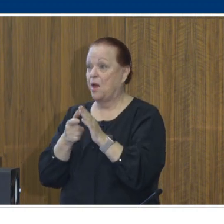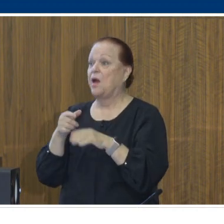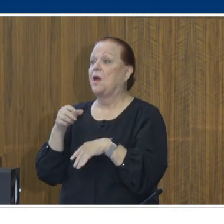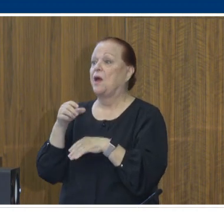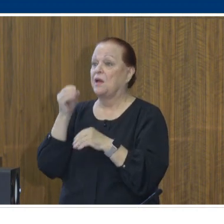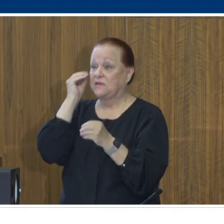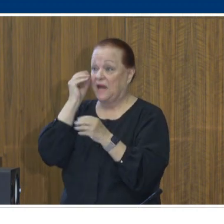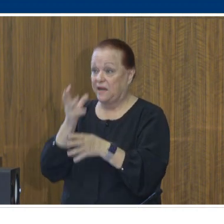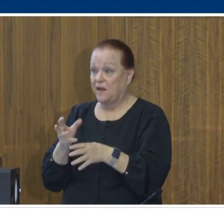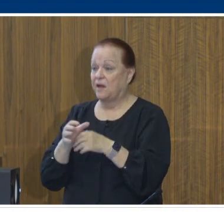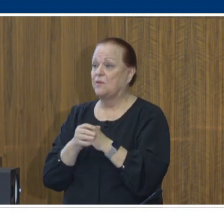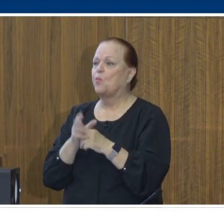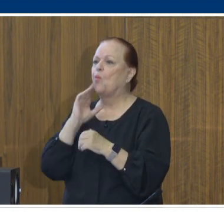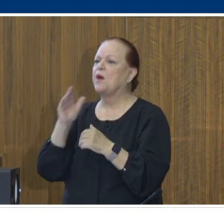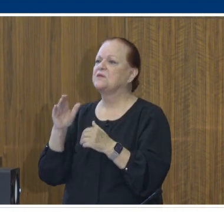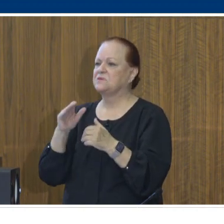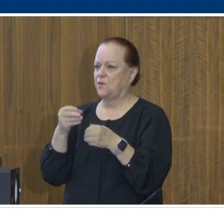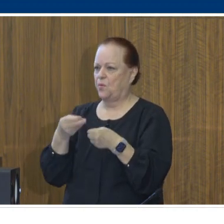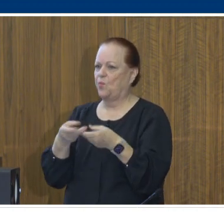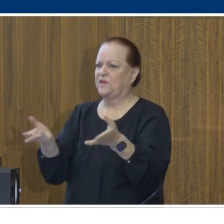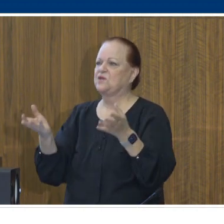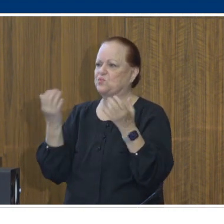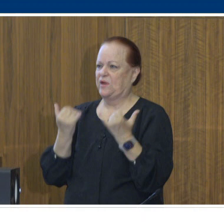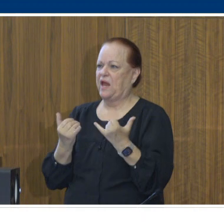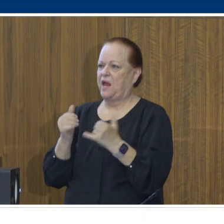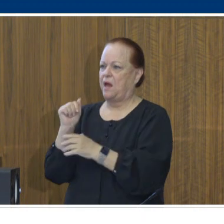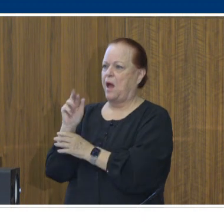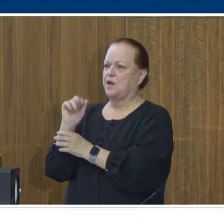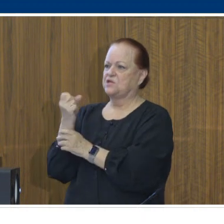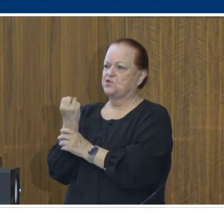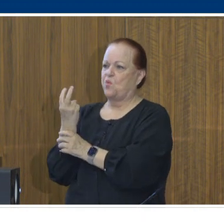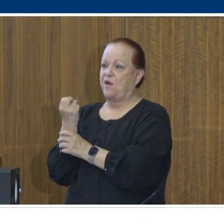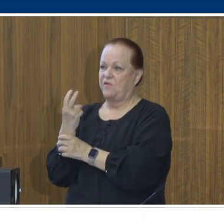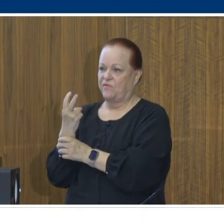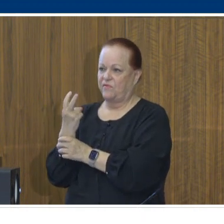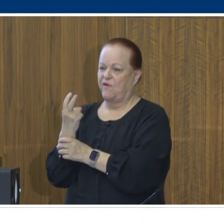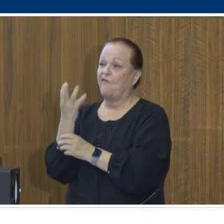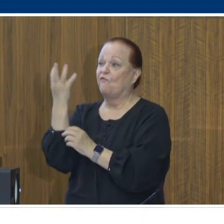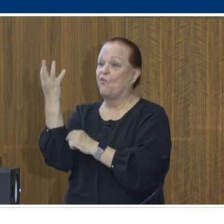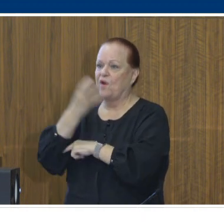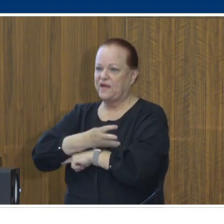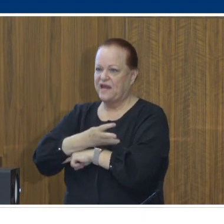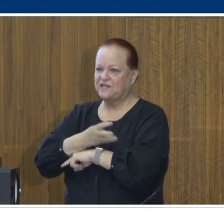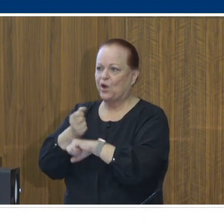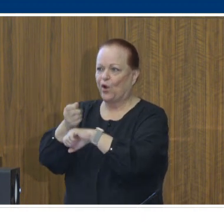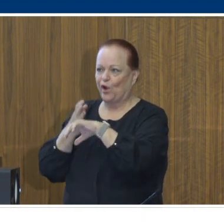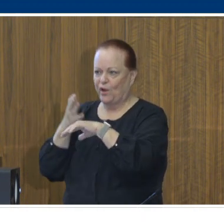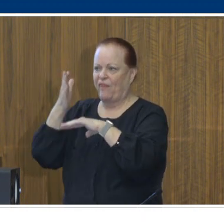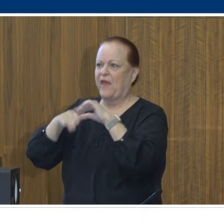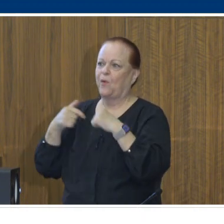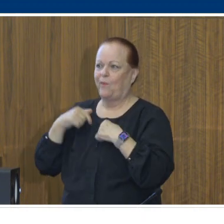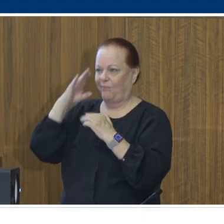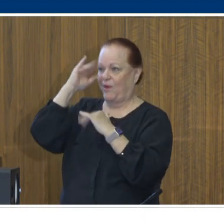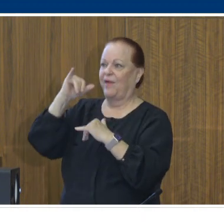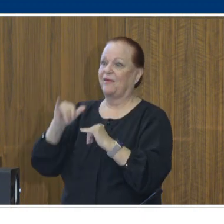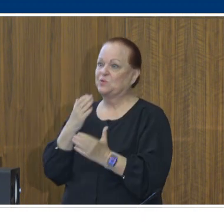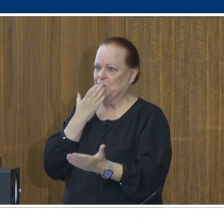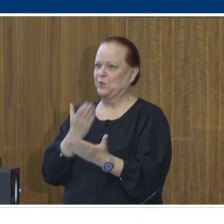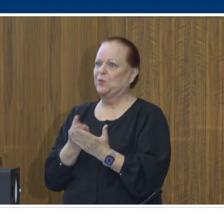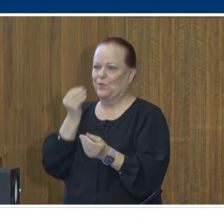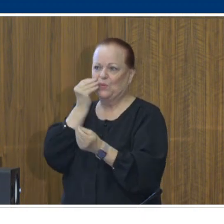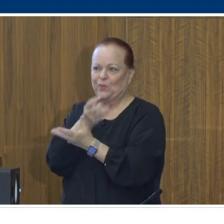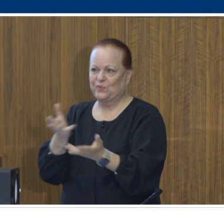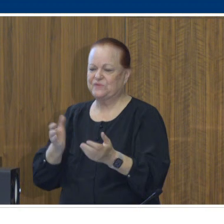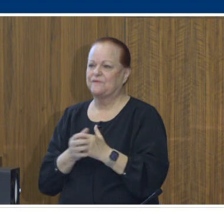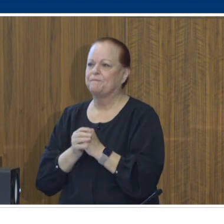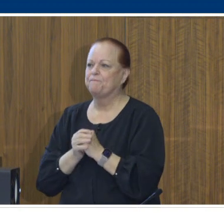was actually released today on August 12th, 4 days earlier than we anticipated, so that was some good news. But that